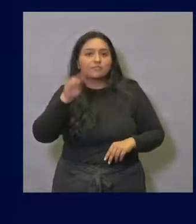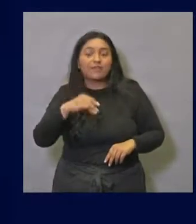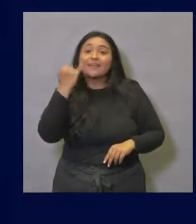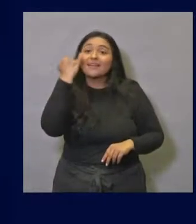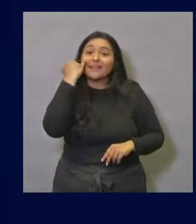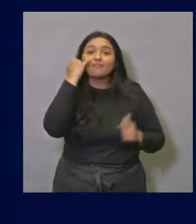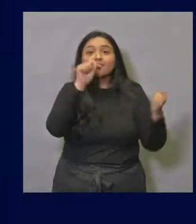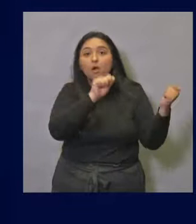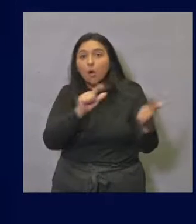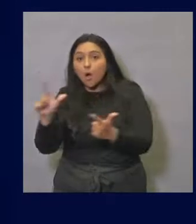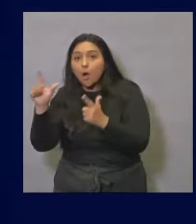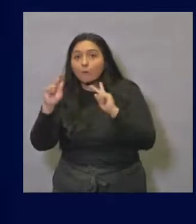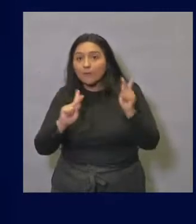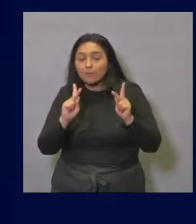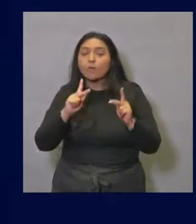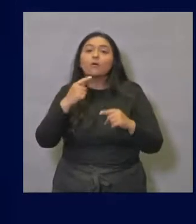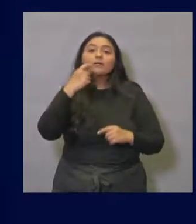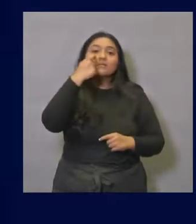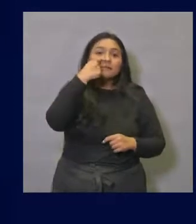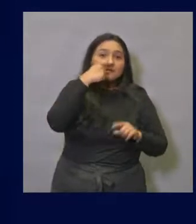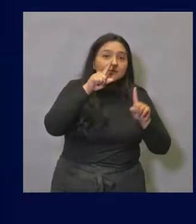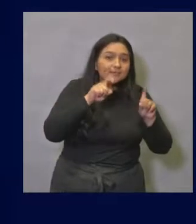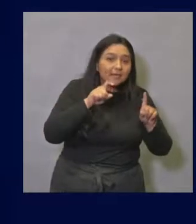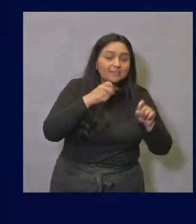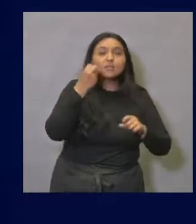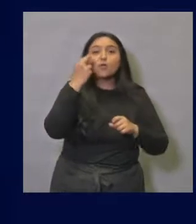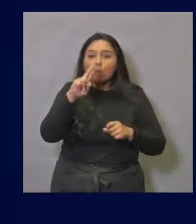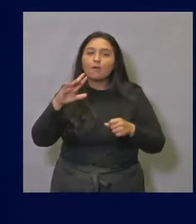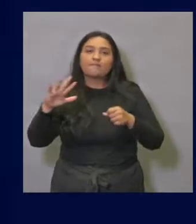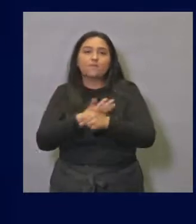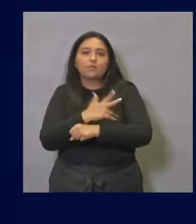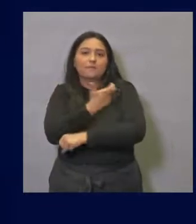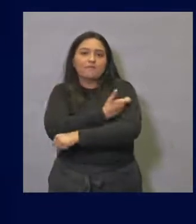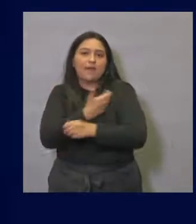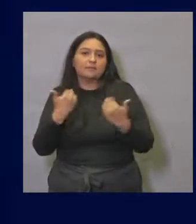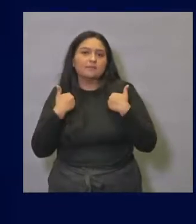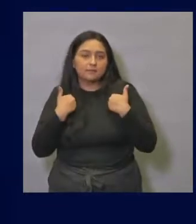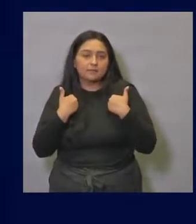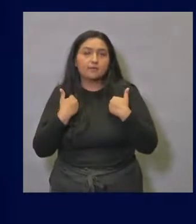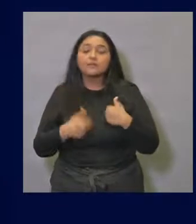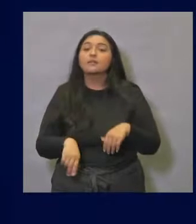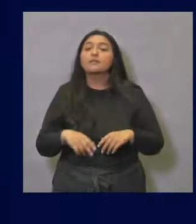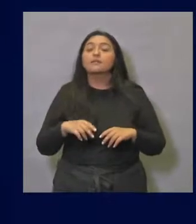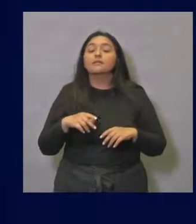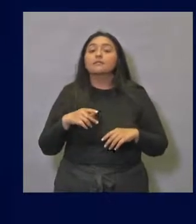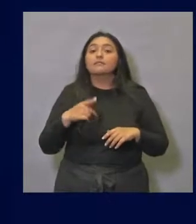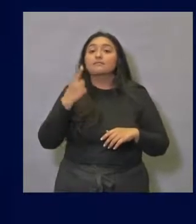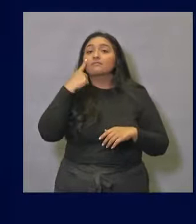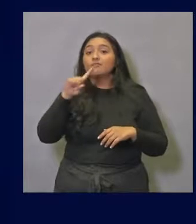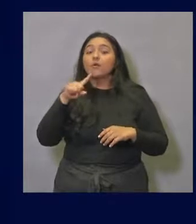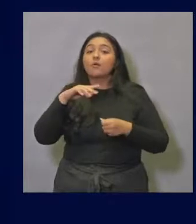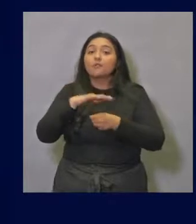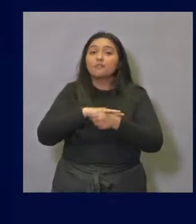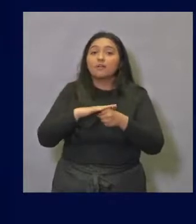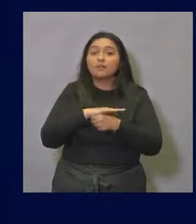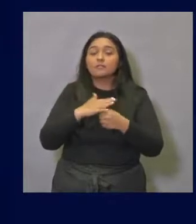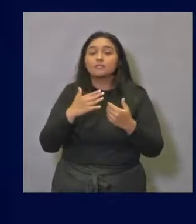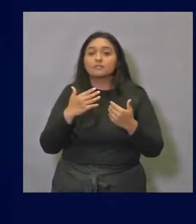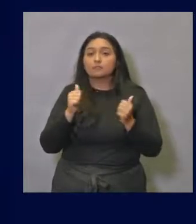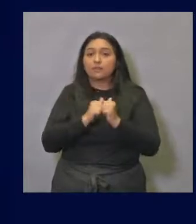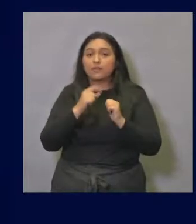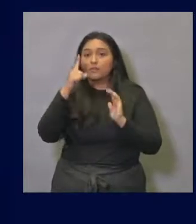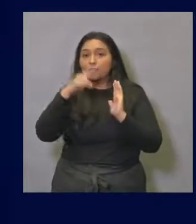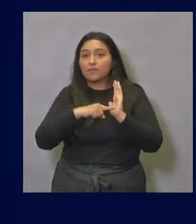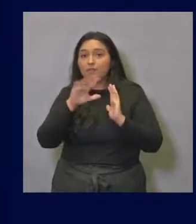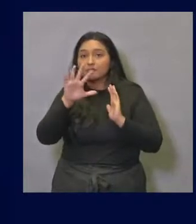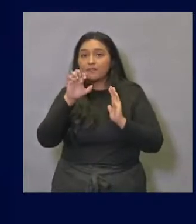or vaccinated, fully vaccinated. For venues holding more than 1,500 people, there's a capacity limit of